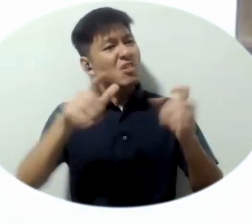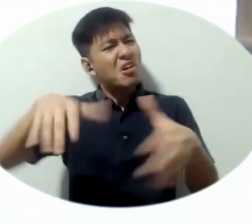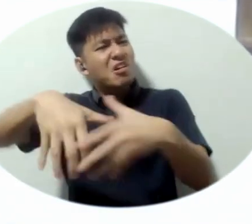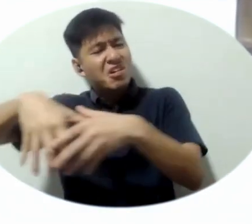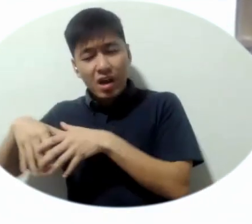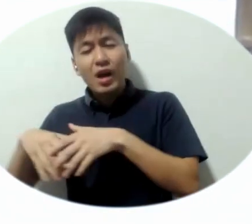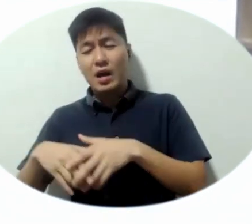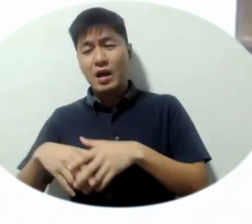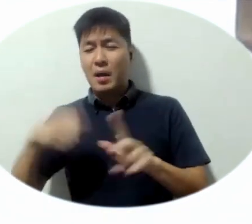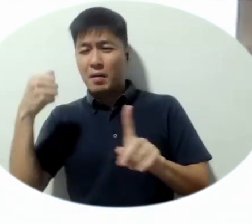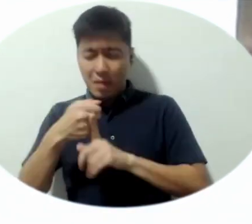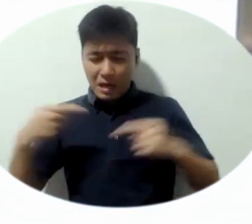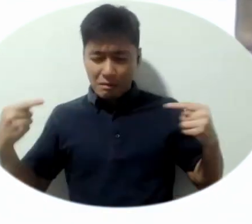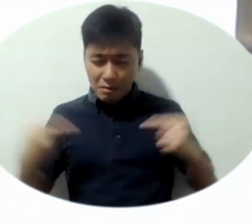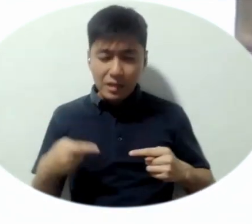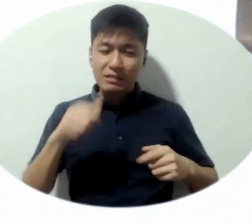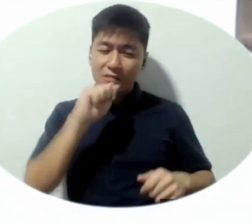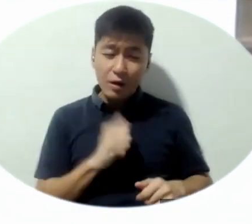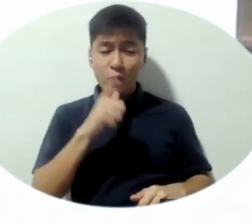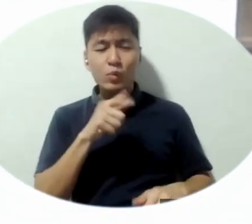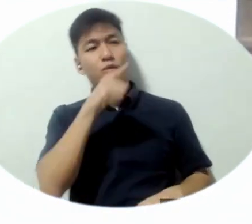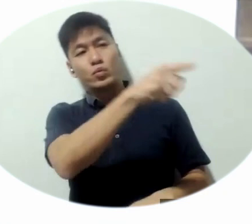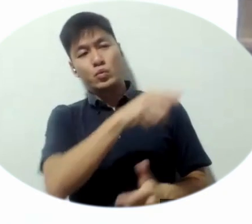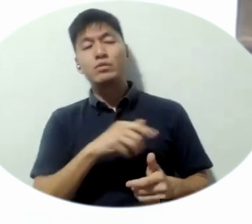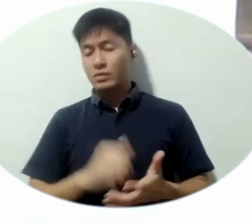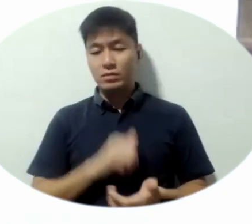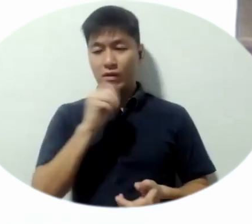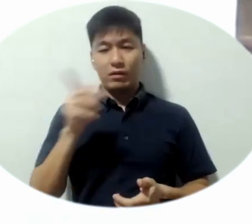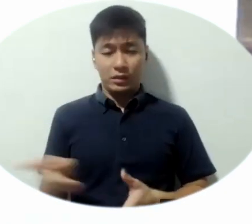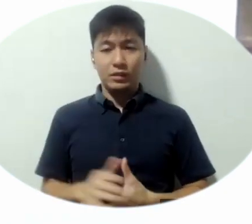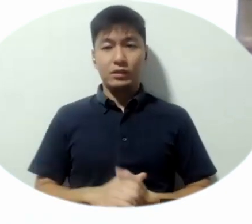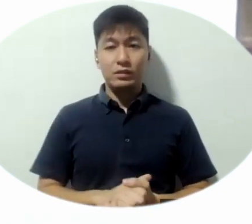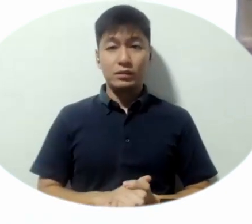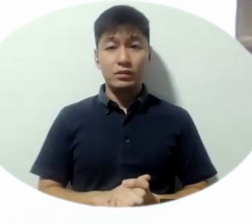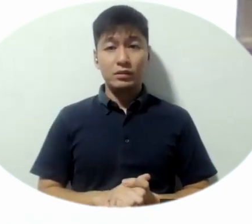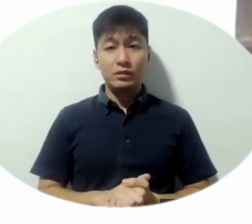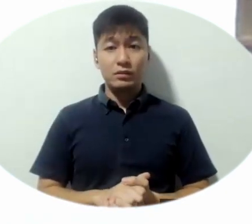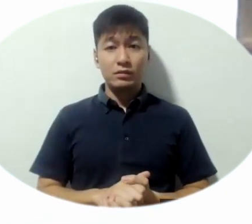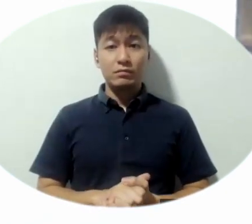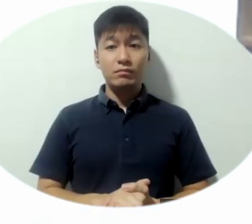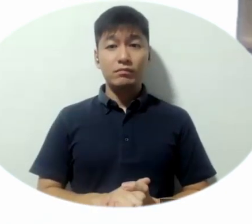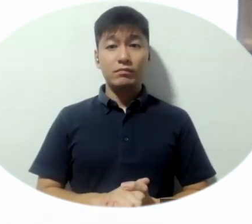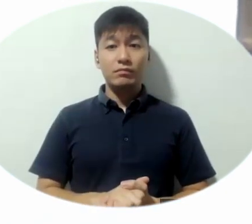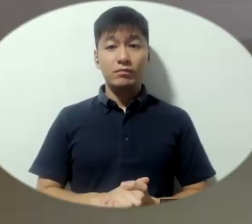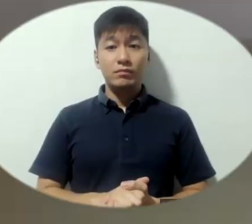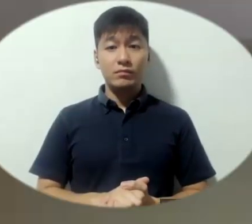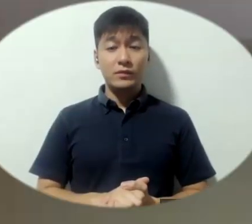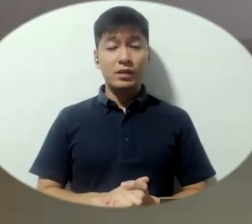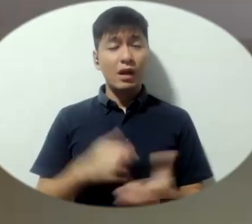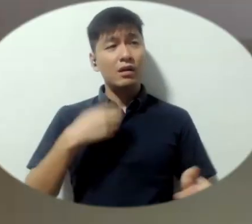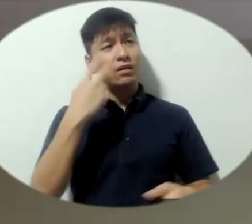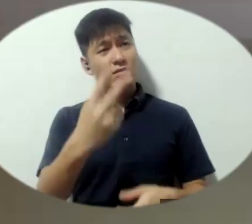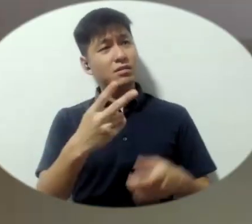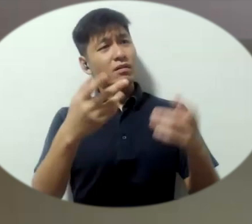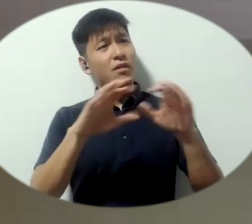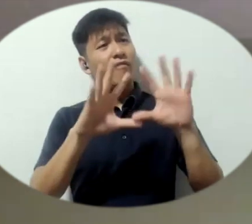maybe and want to participate, they will stop them and they will turn them back to the room. This is not right. No, because how can